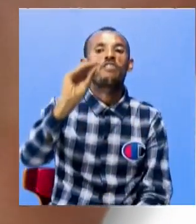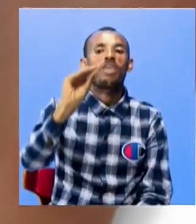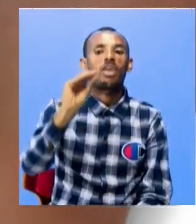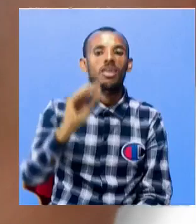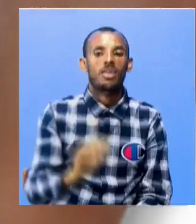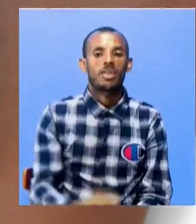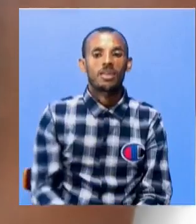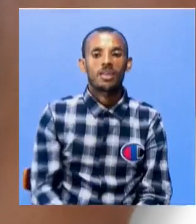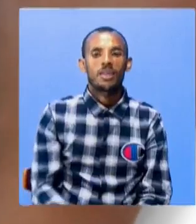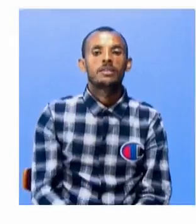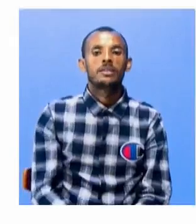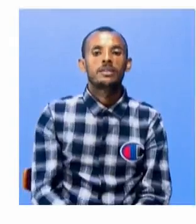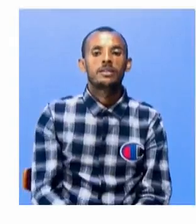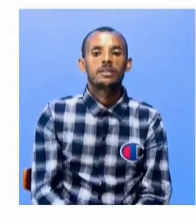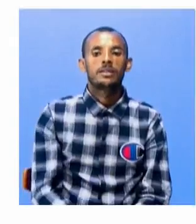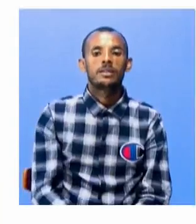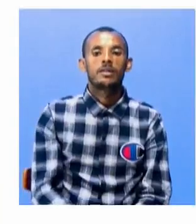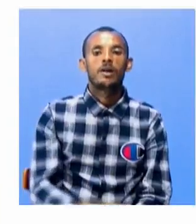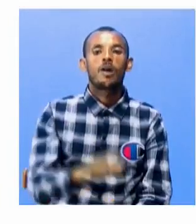If